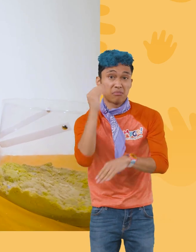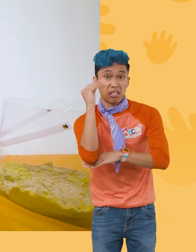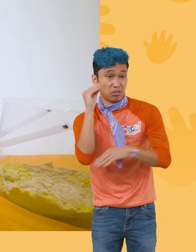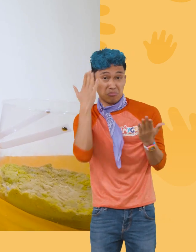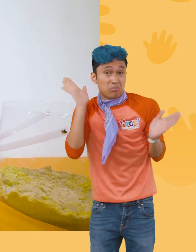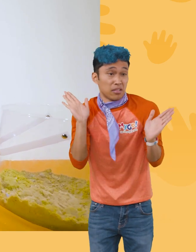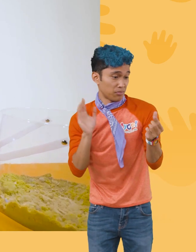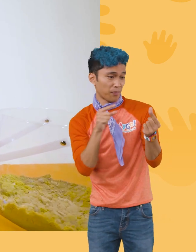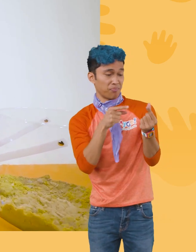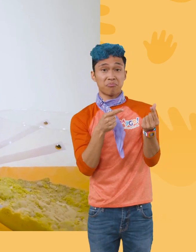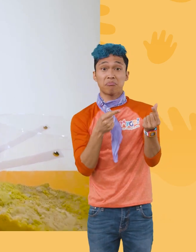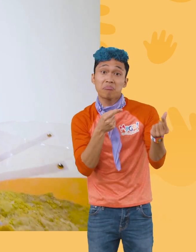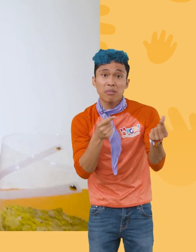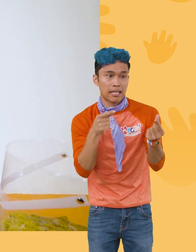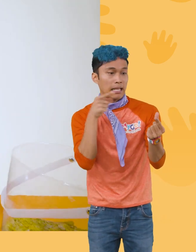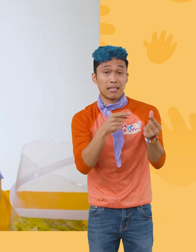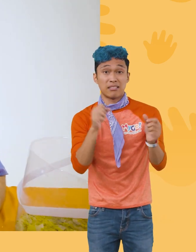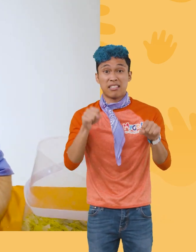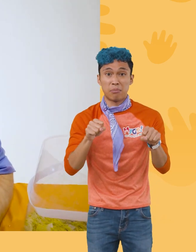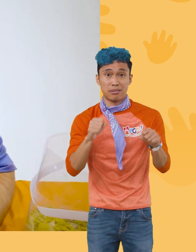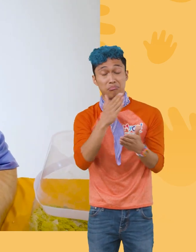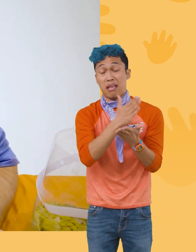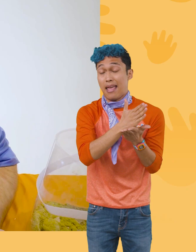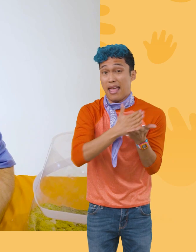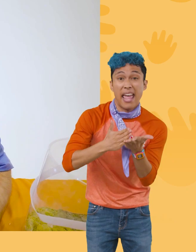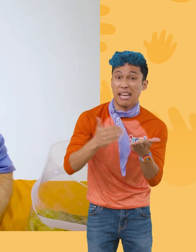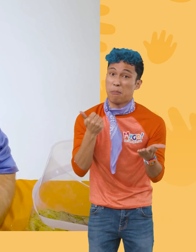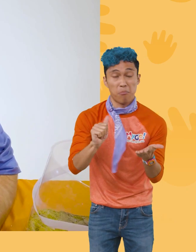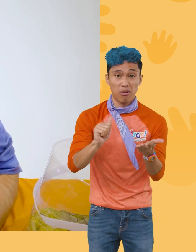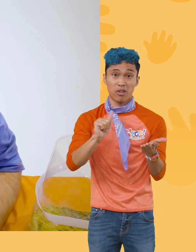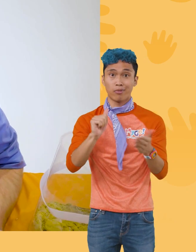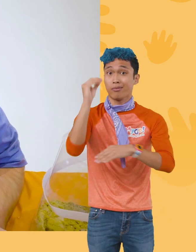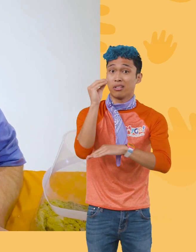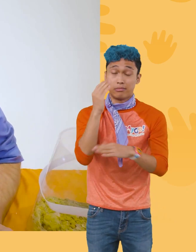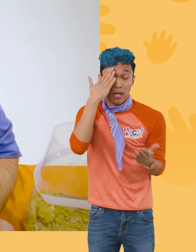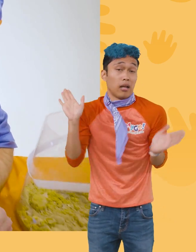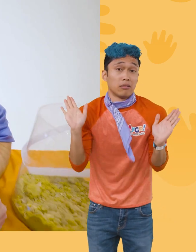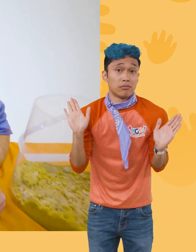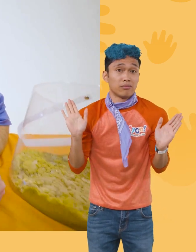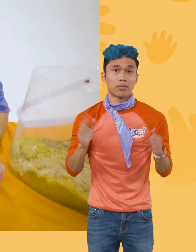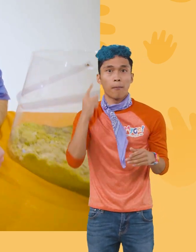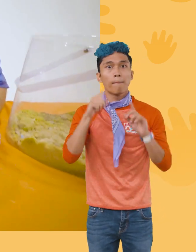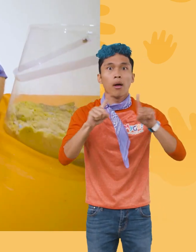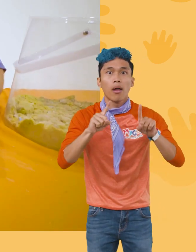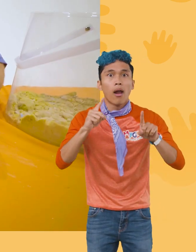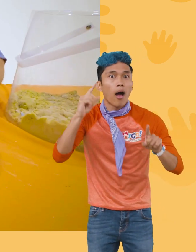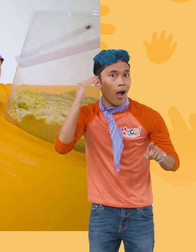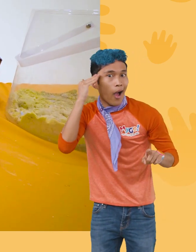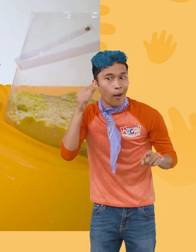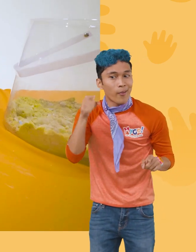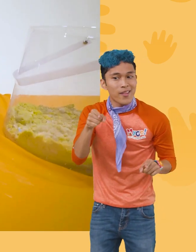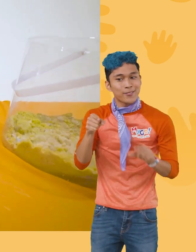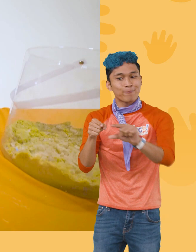know. This could be any part of the dinosaur, but I don't even know. But I know what